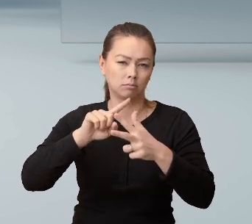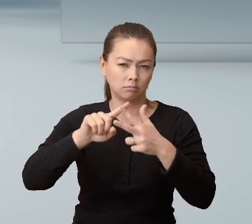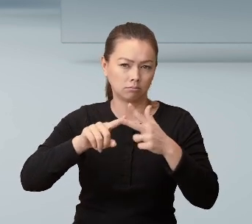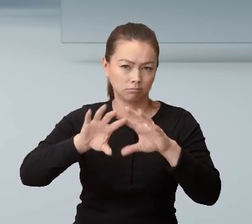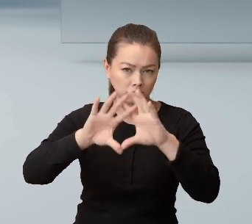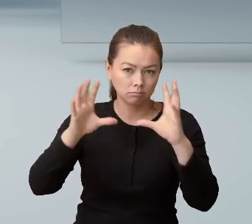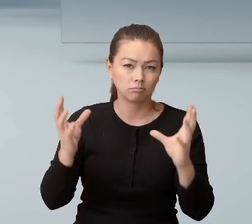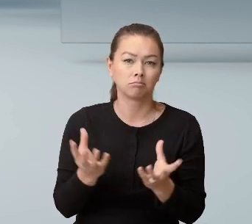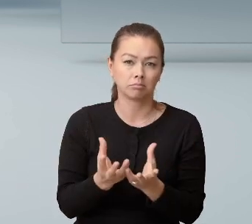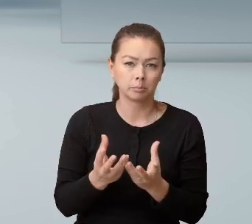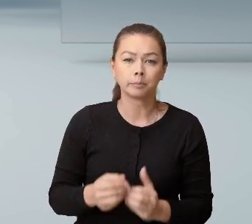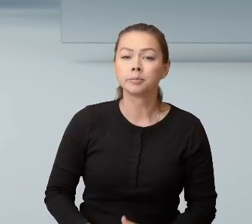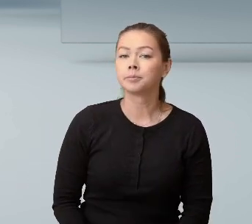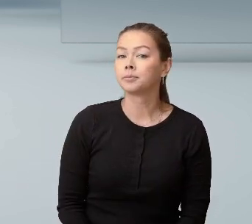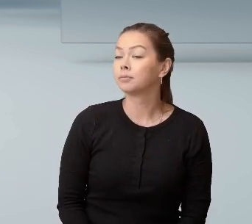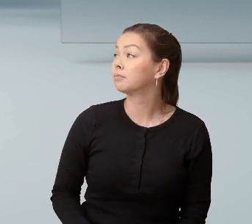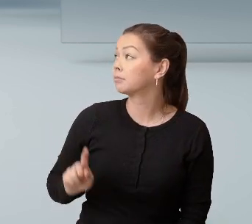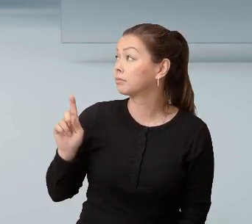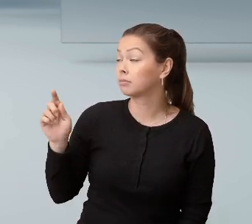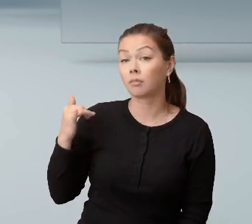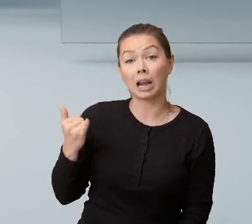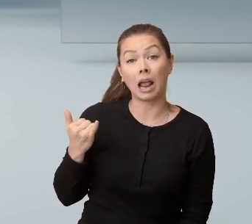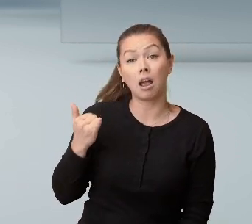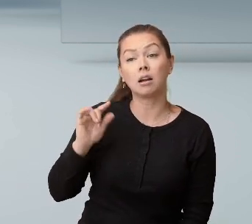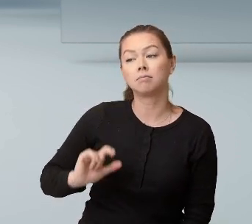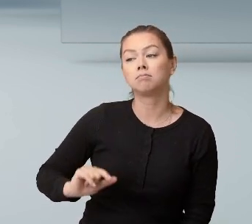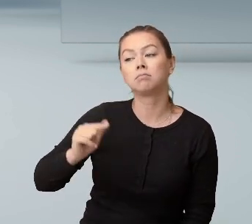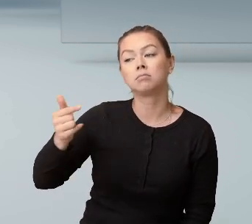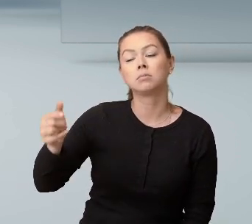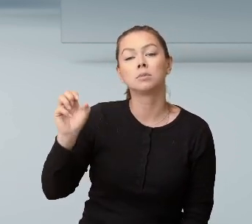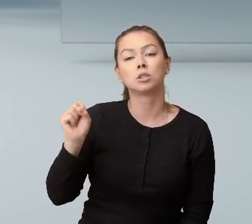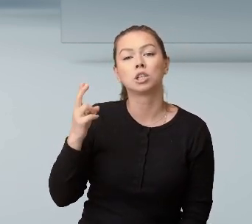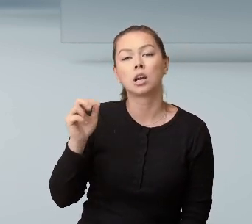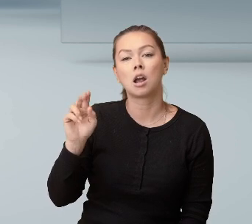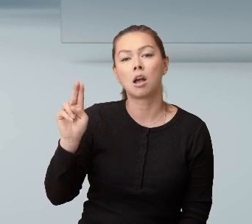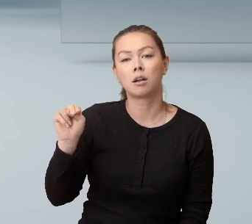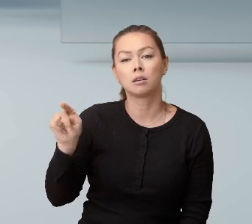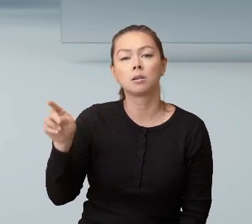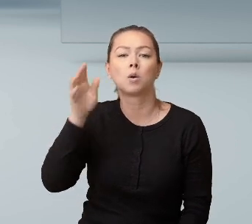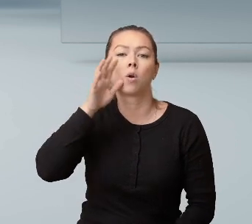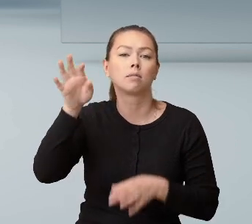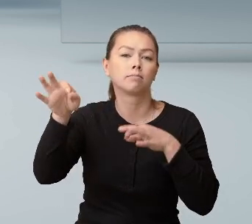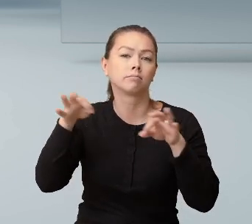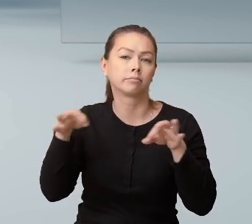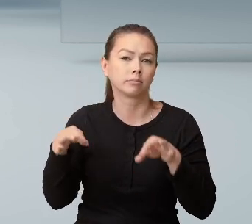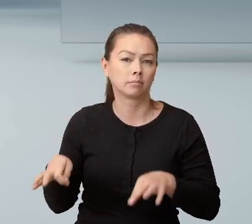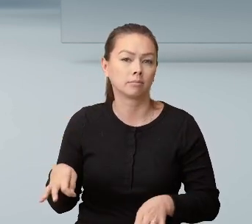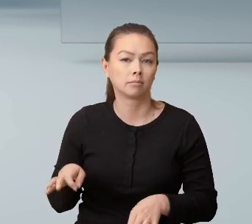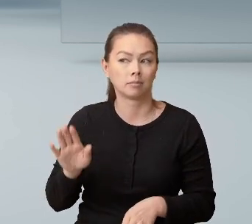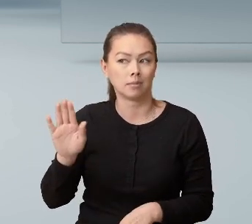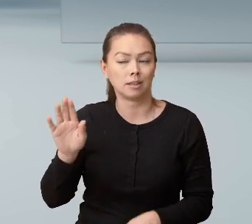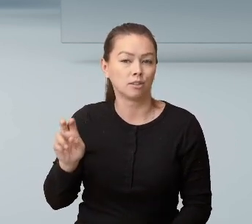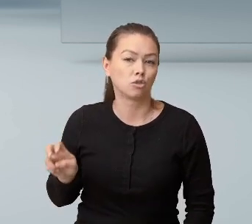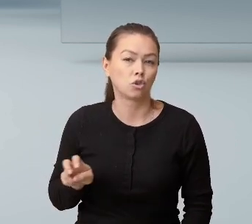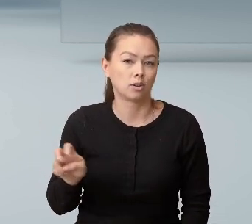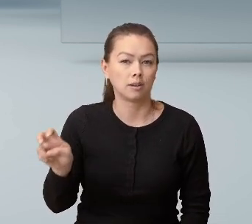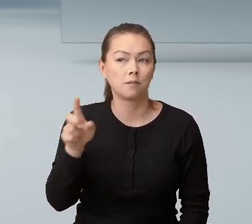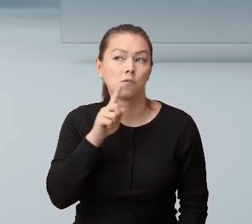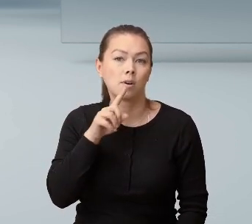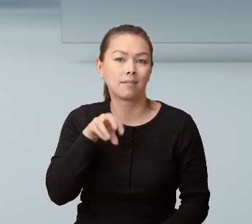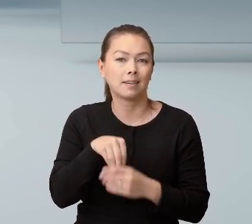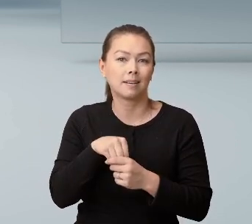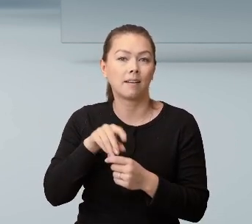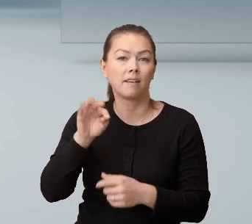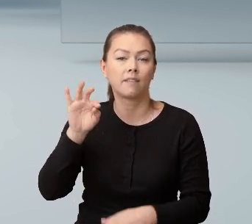And as we want to dive in a little bit deeper, I'm going to hand it over to my colleague, Sean, who's going to be able to take you through his journey of in the